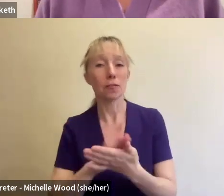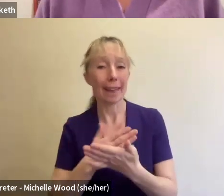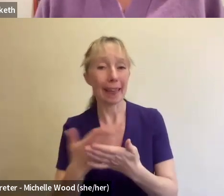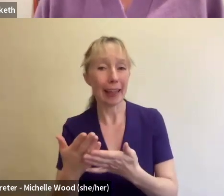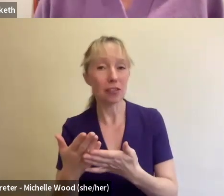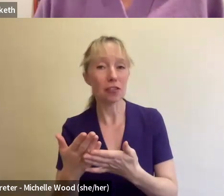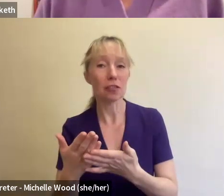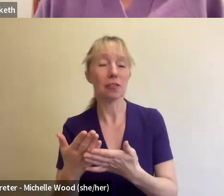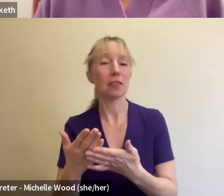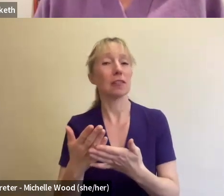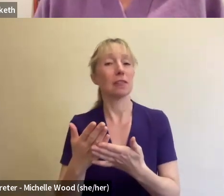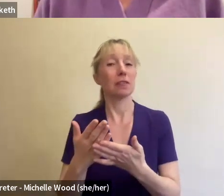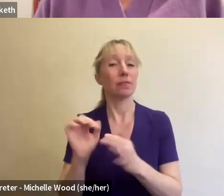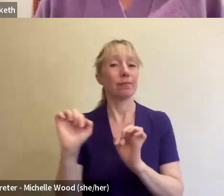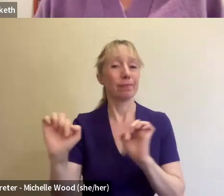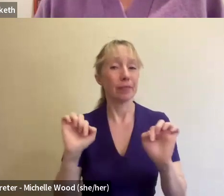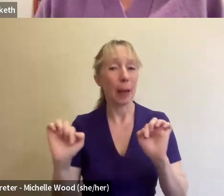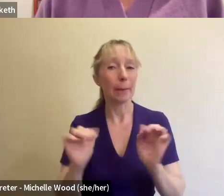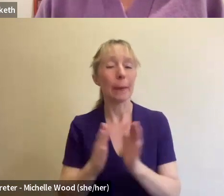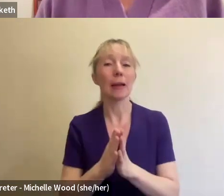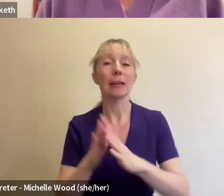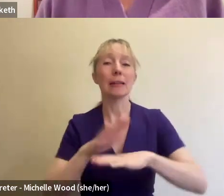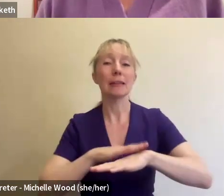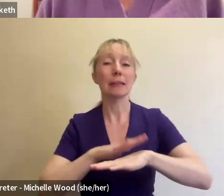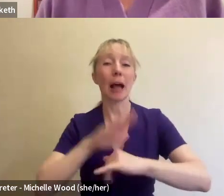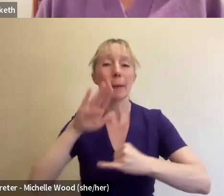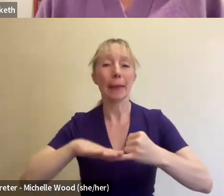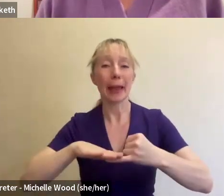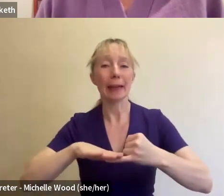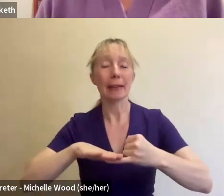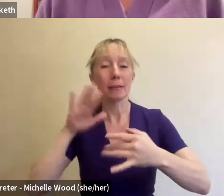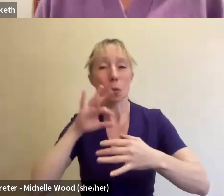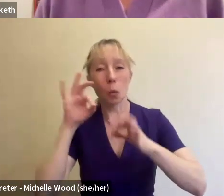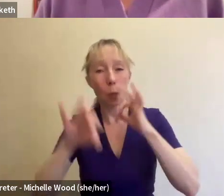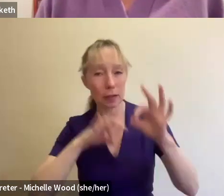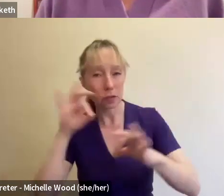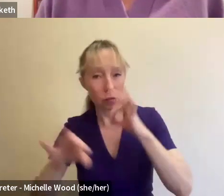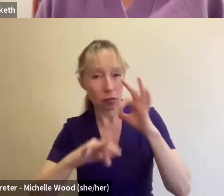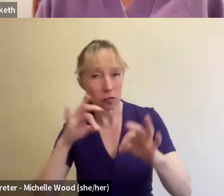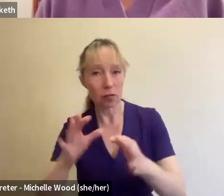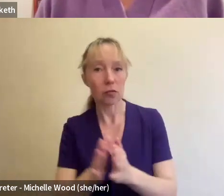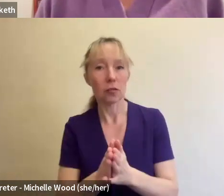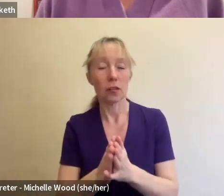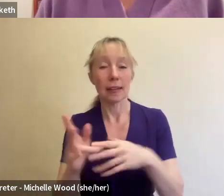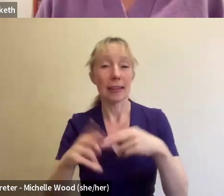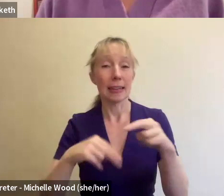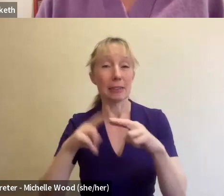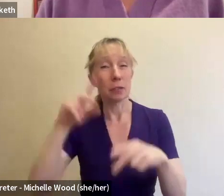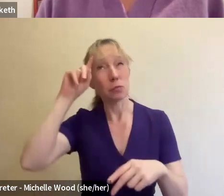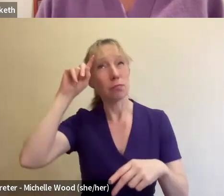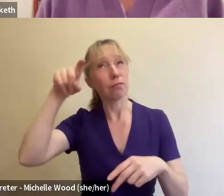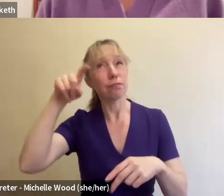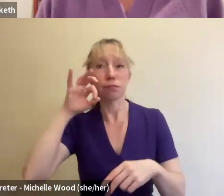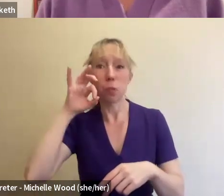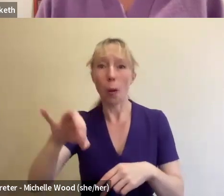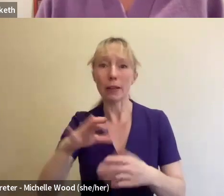from them. And then we'll have some time at the end for questions as well. So if you do have a question whilst you're